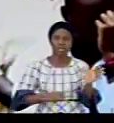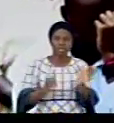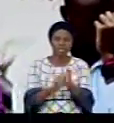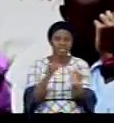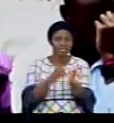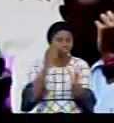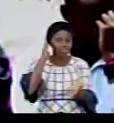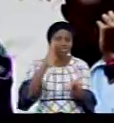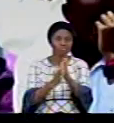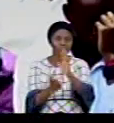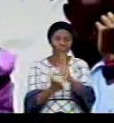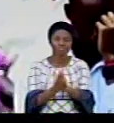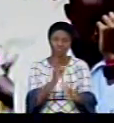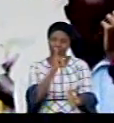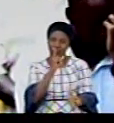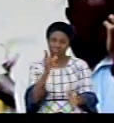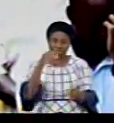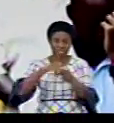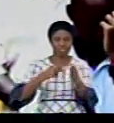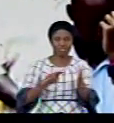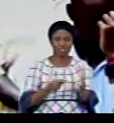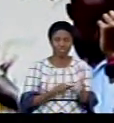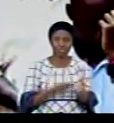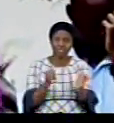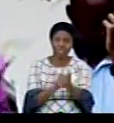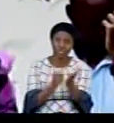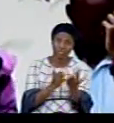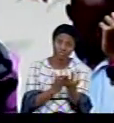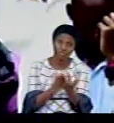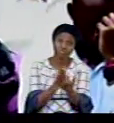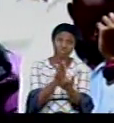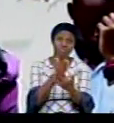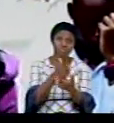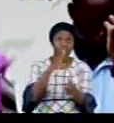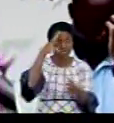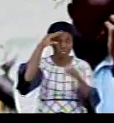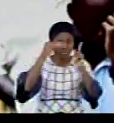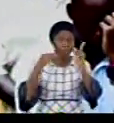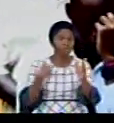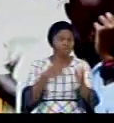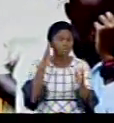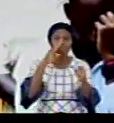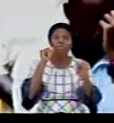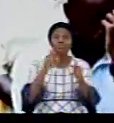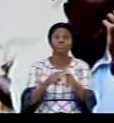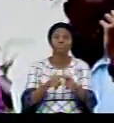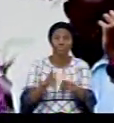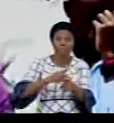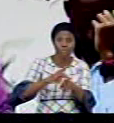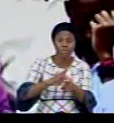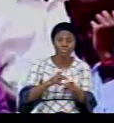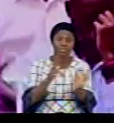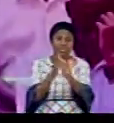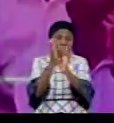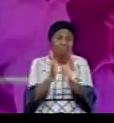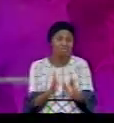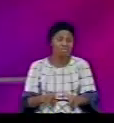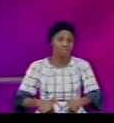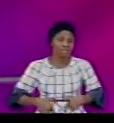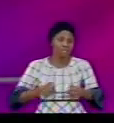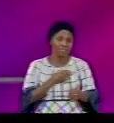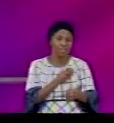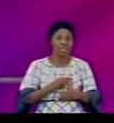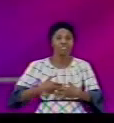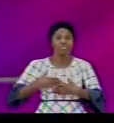Indwelling Christ, through him, we'll be able to live the Christian life and enjoy the inheritance that we have